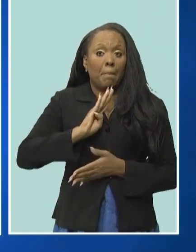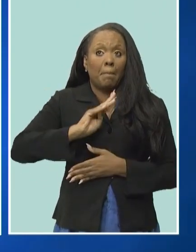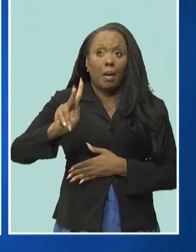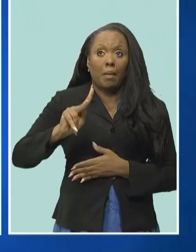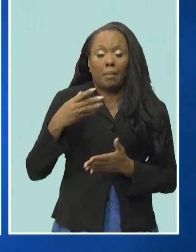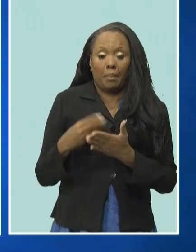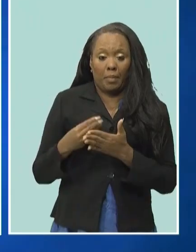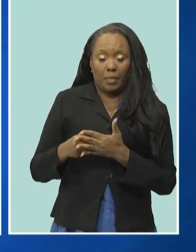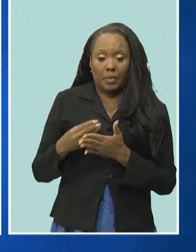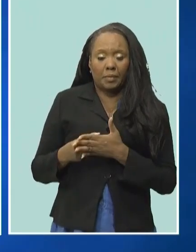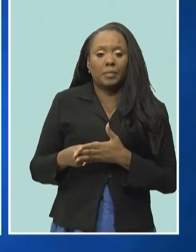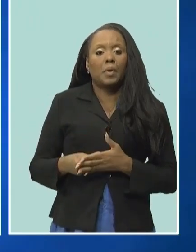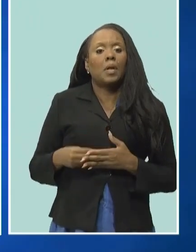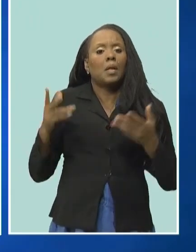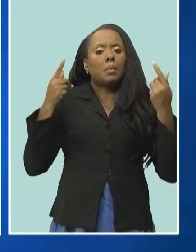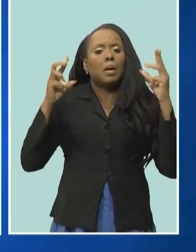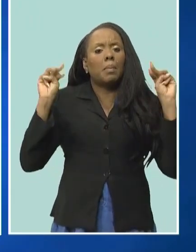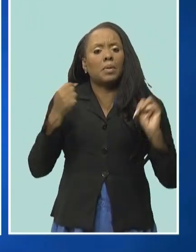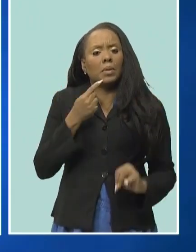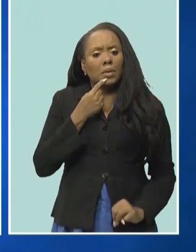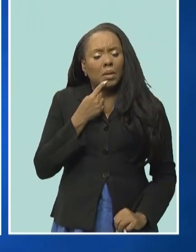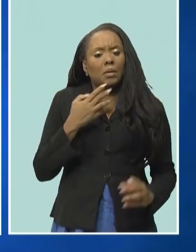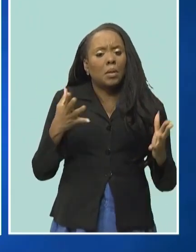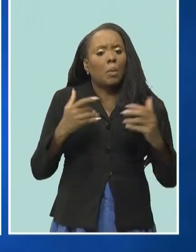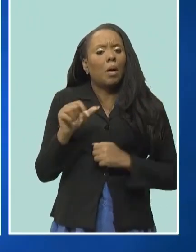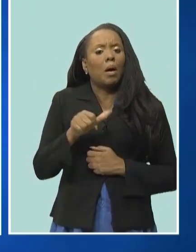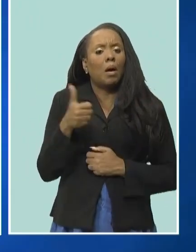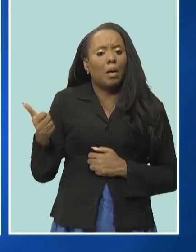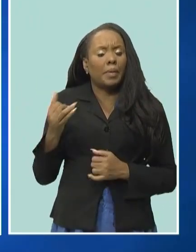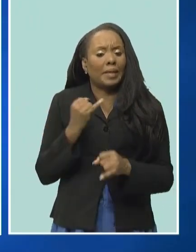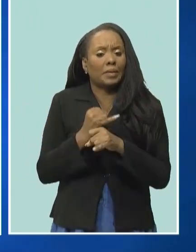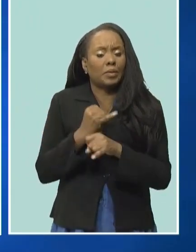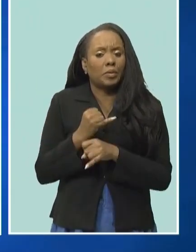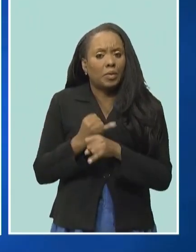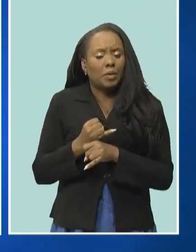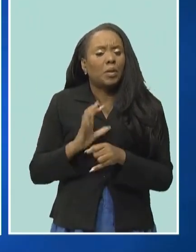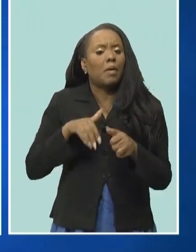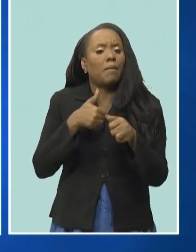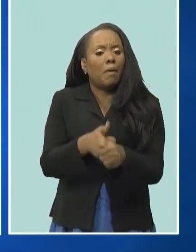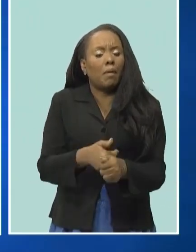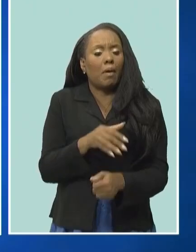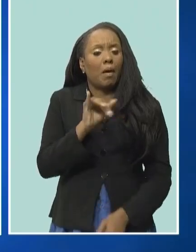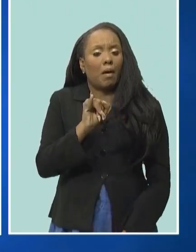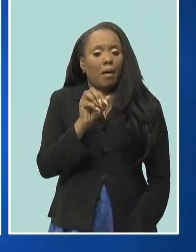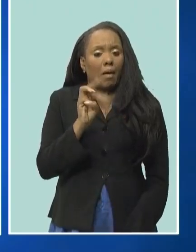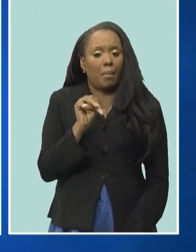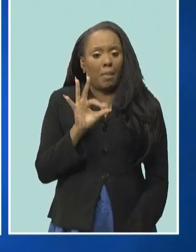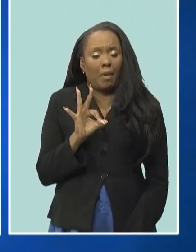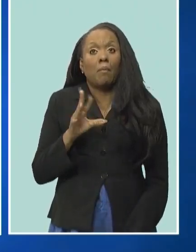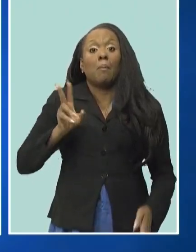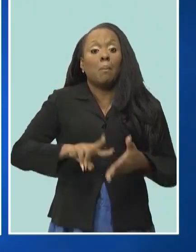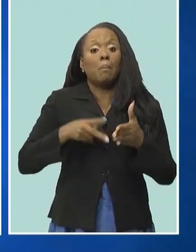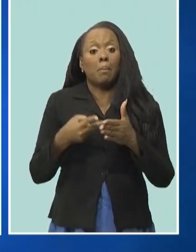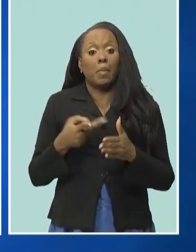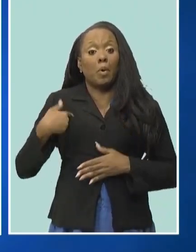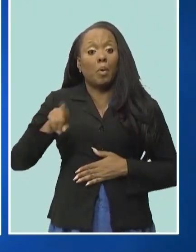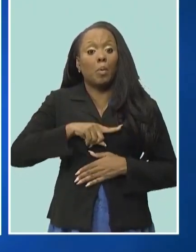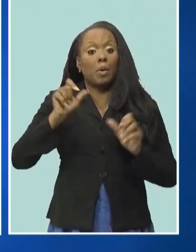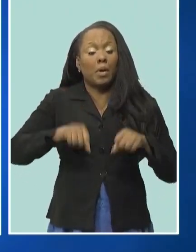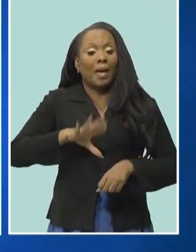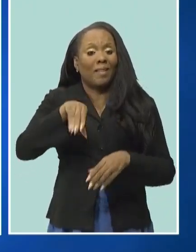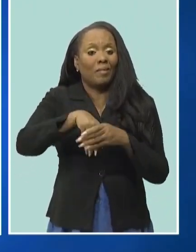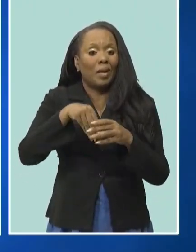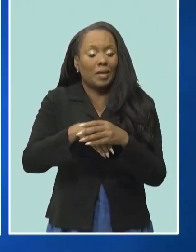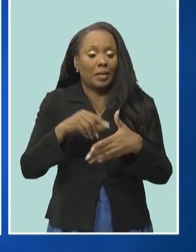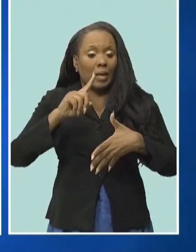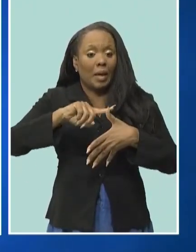this regard, she wants other institutions to follow suit. That, she believes, will allow the country space to invest in education,